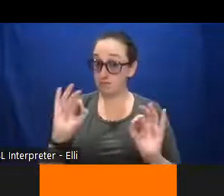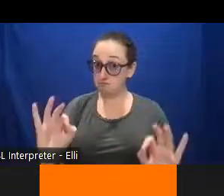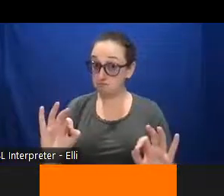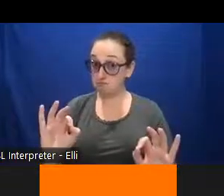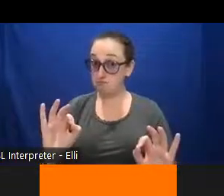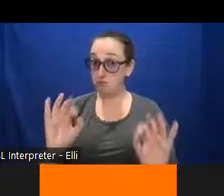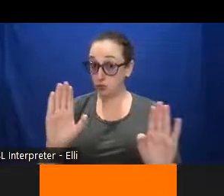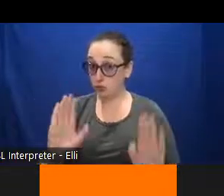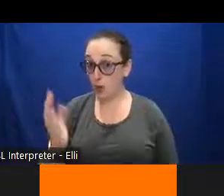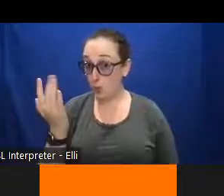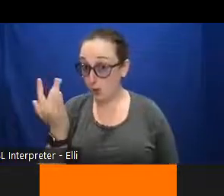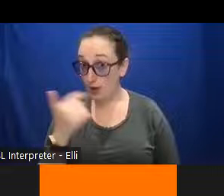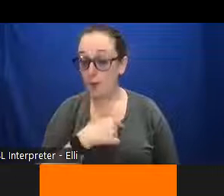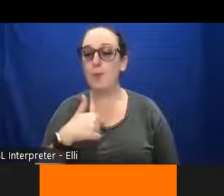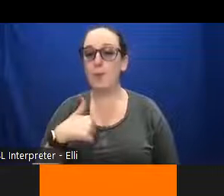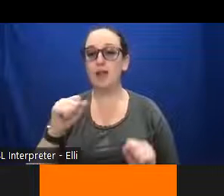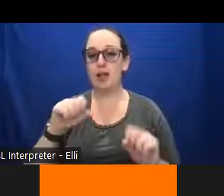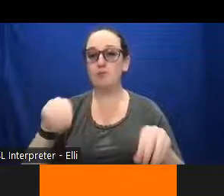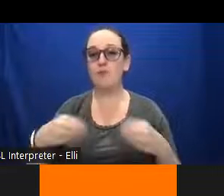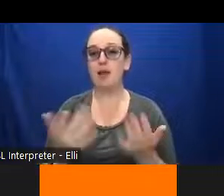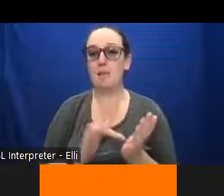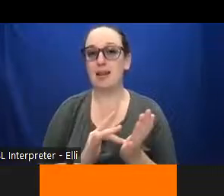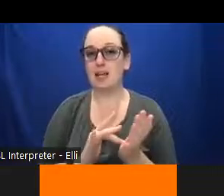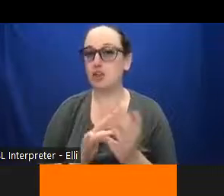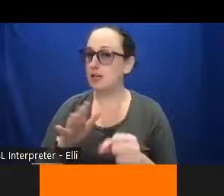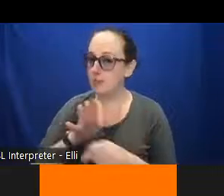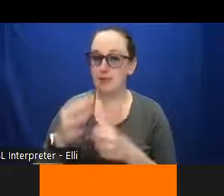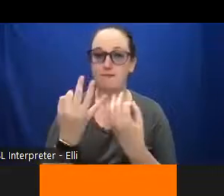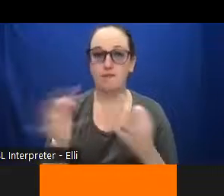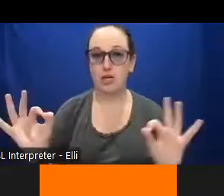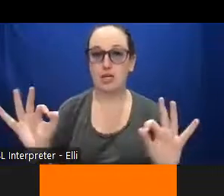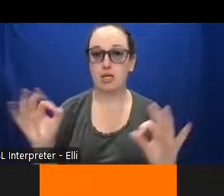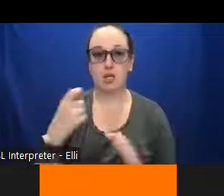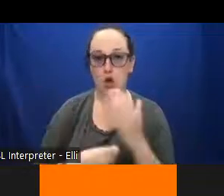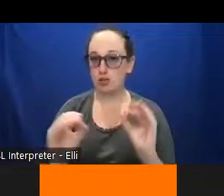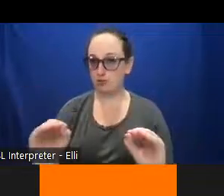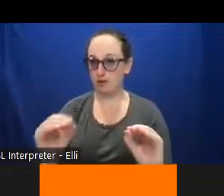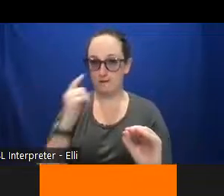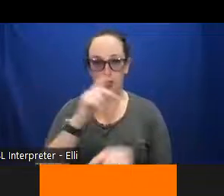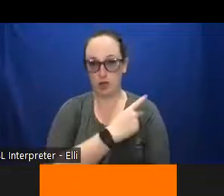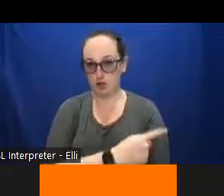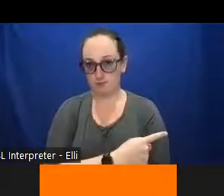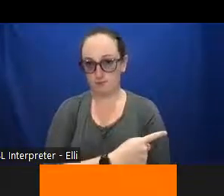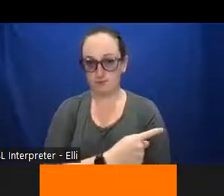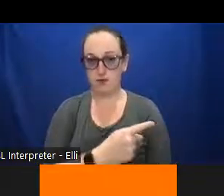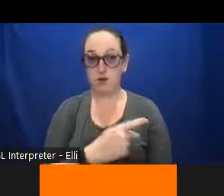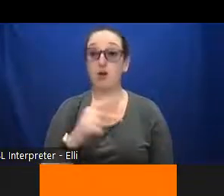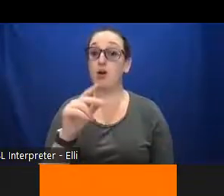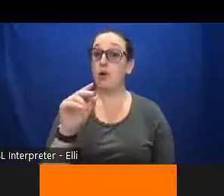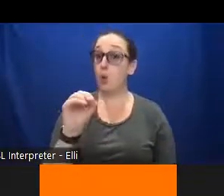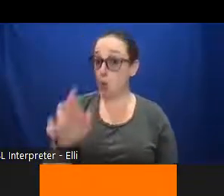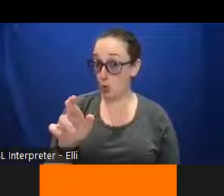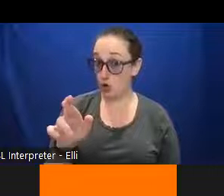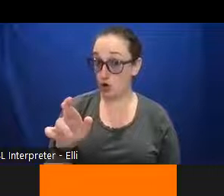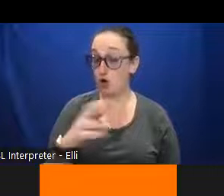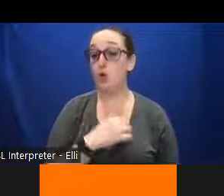we have the ability to provide that medication completely free of charge to the patient. We also have the ability to